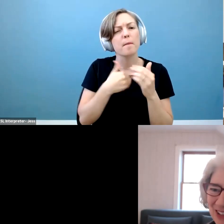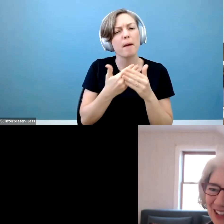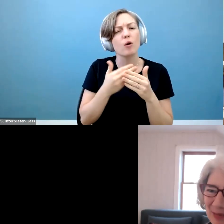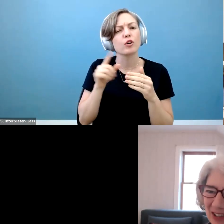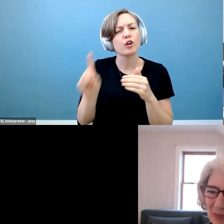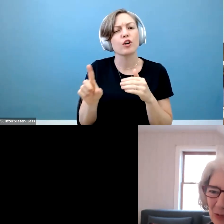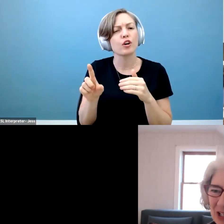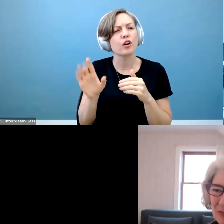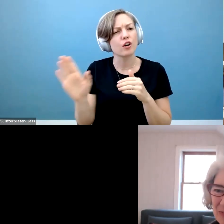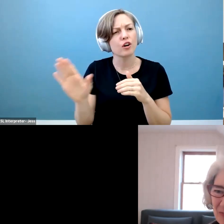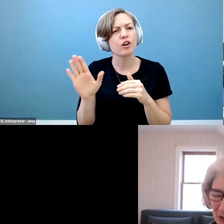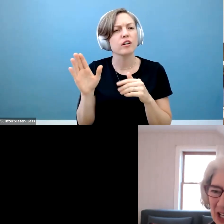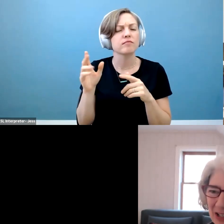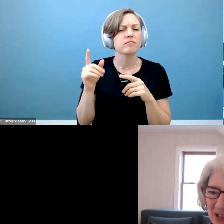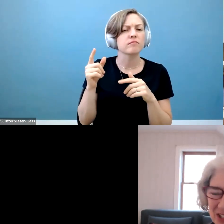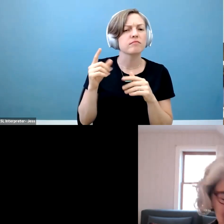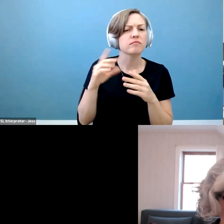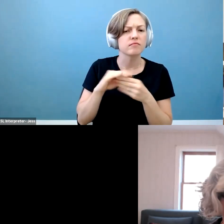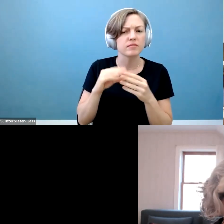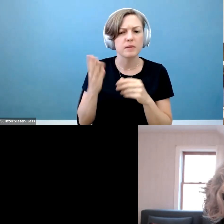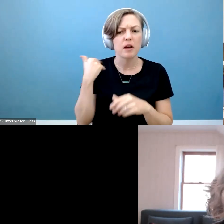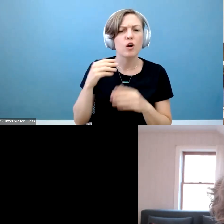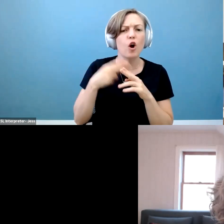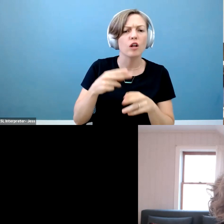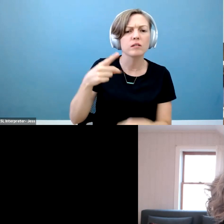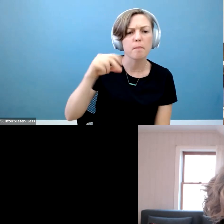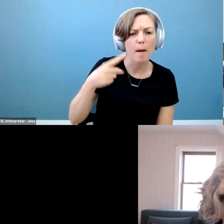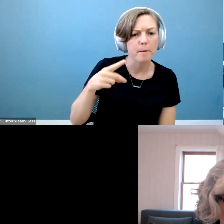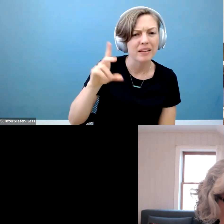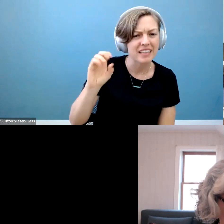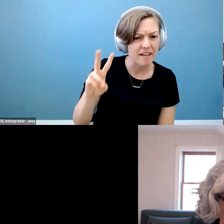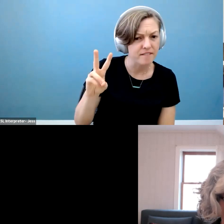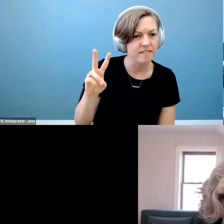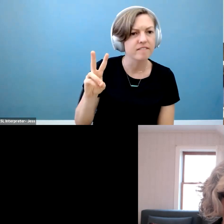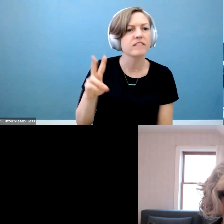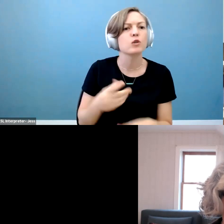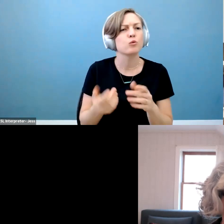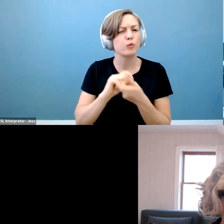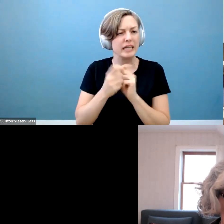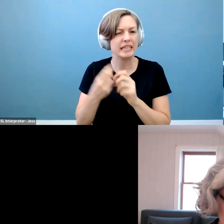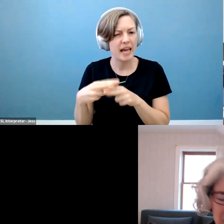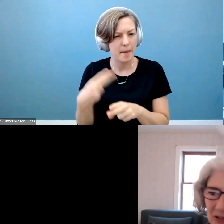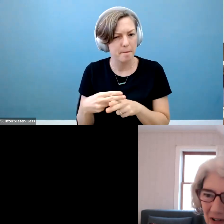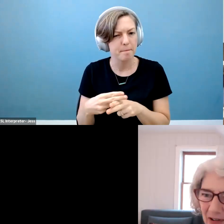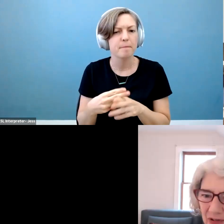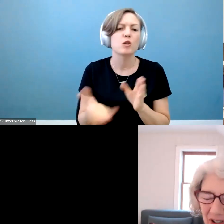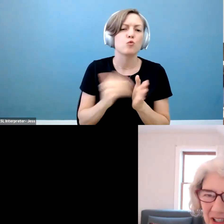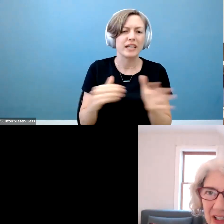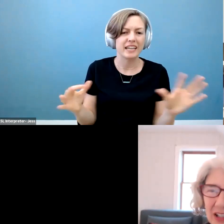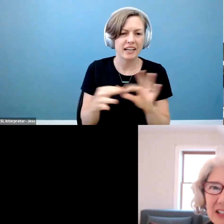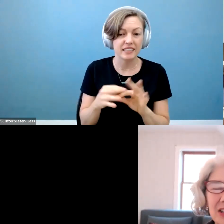PopDev, but renamed and reconnected. And Ann has been a part